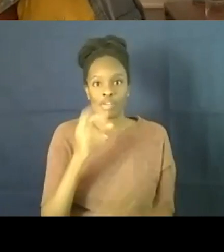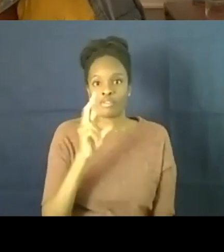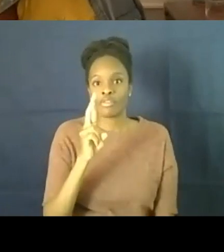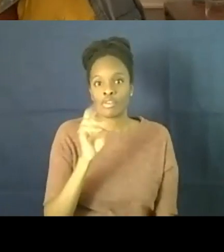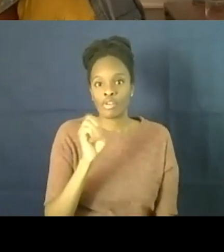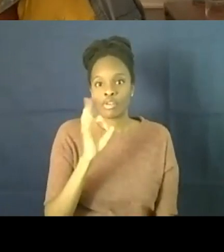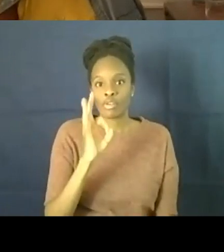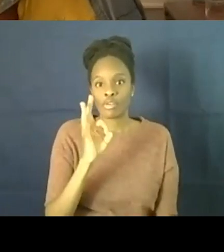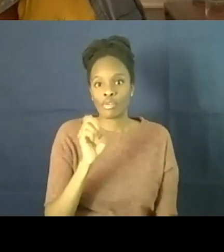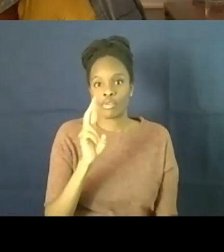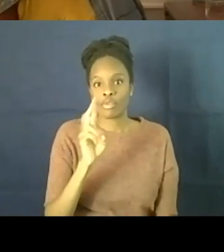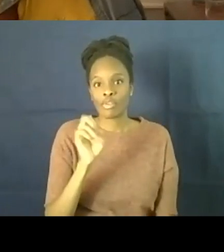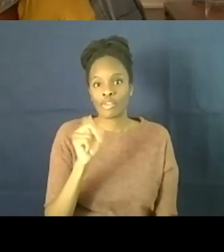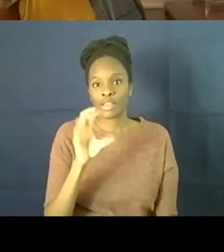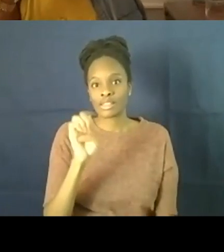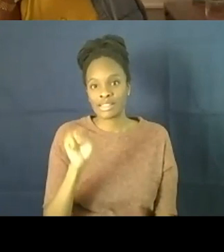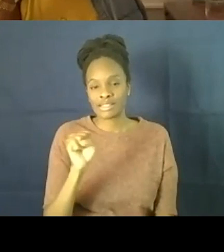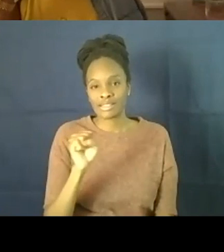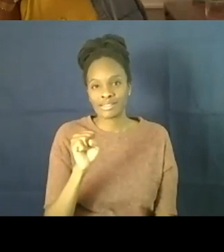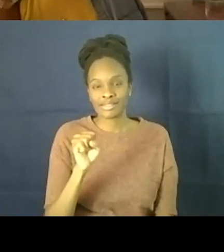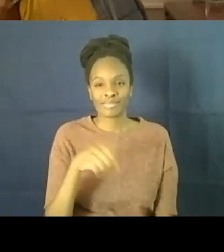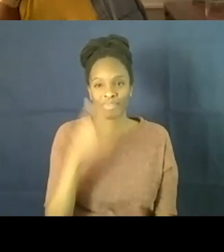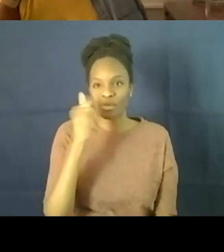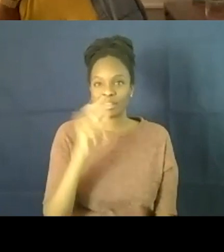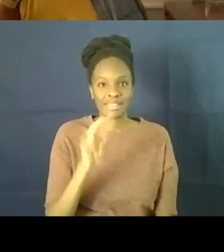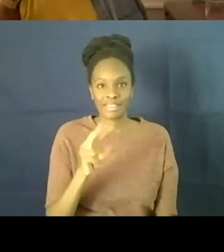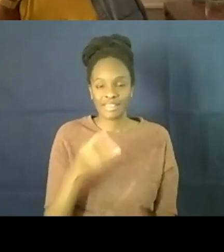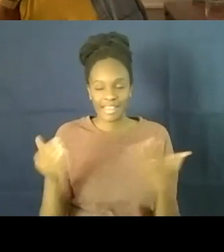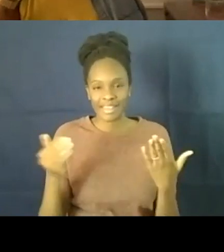love because, you know, the TV thing was a whole side trip for me.